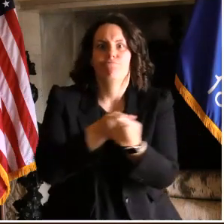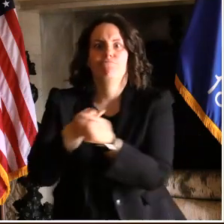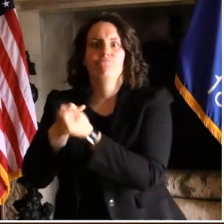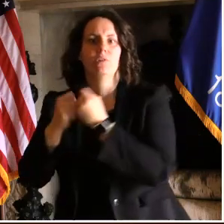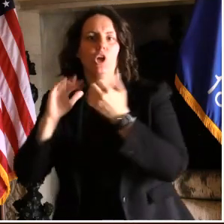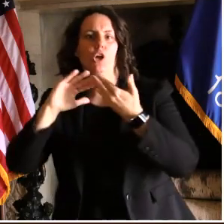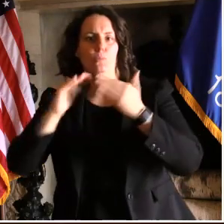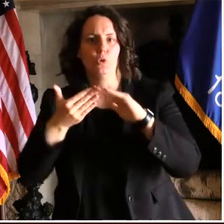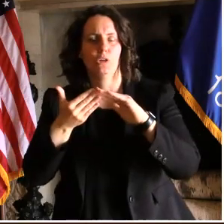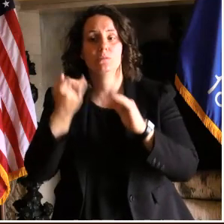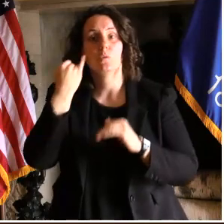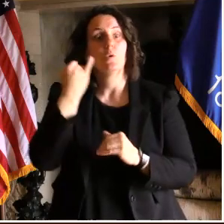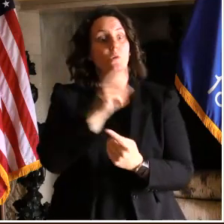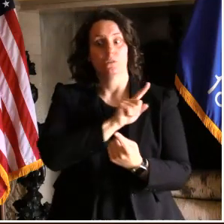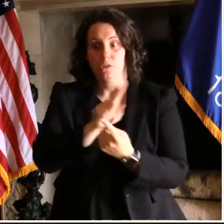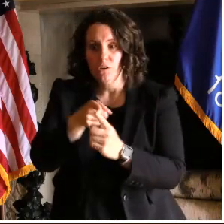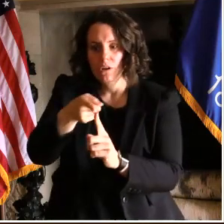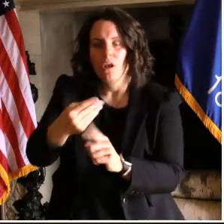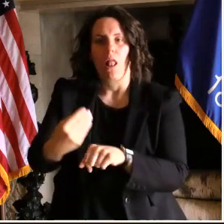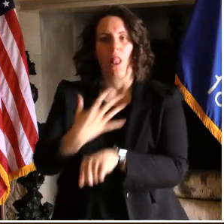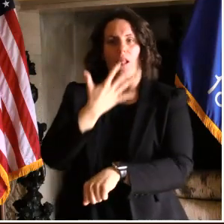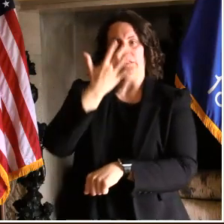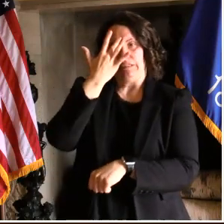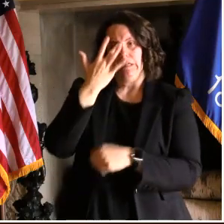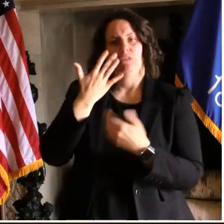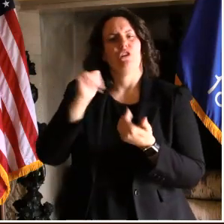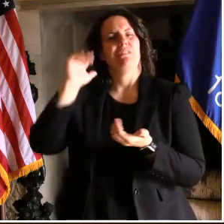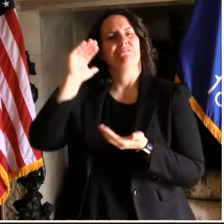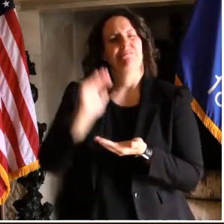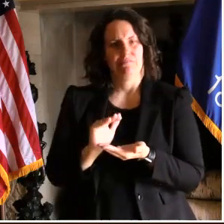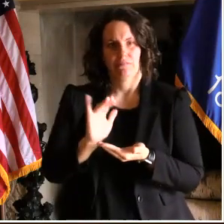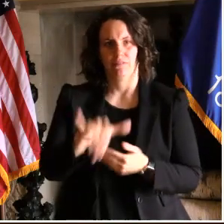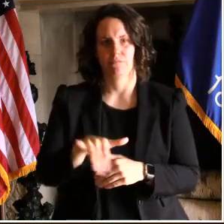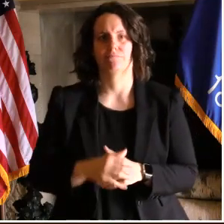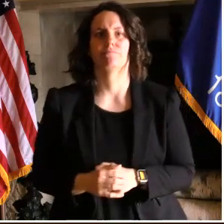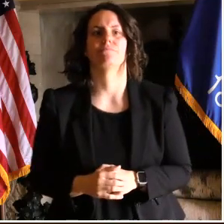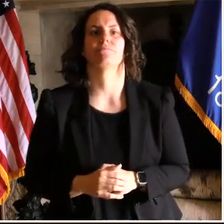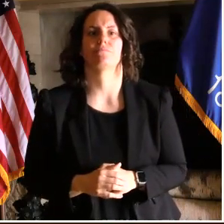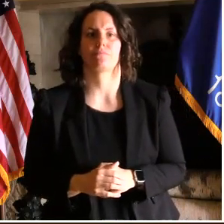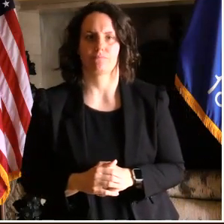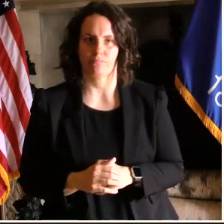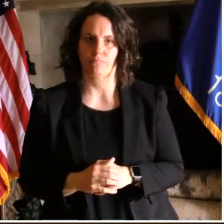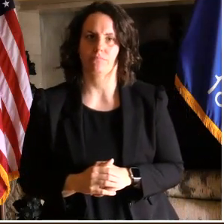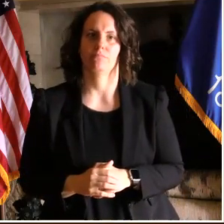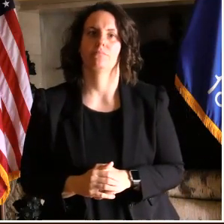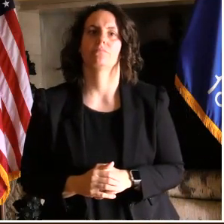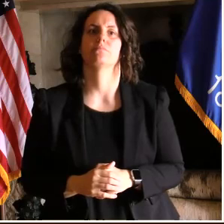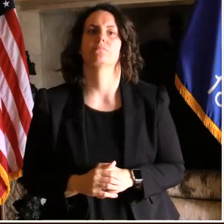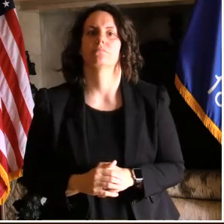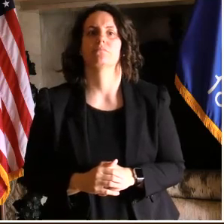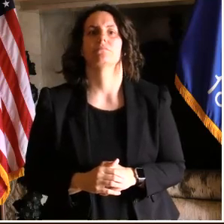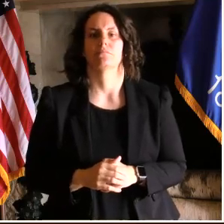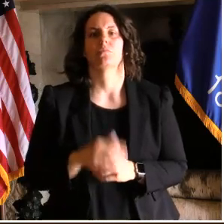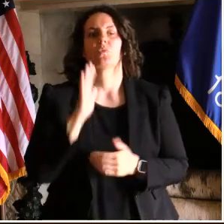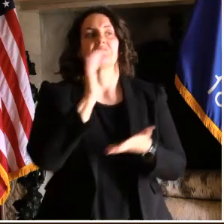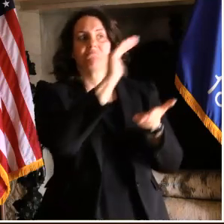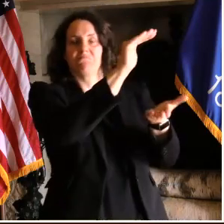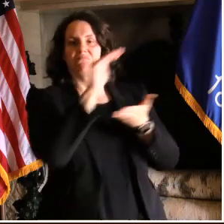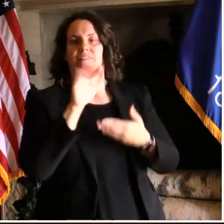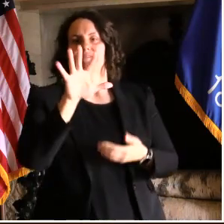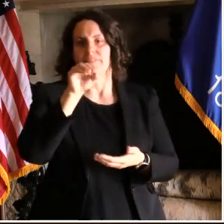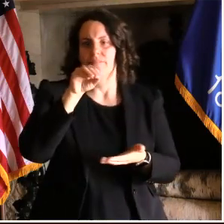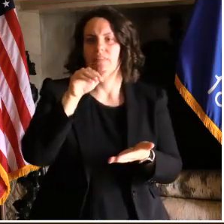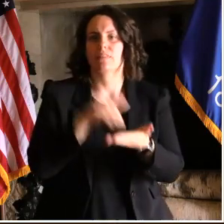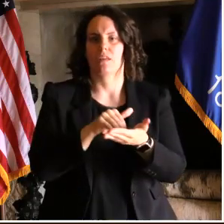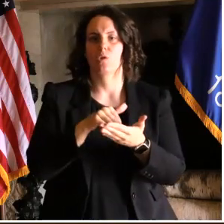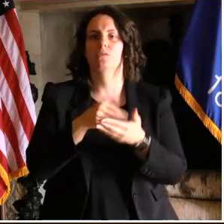This request includes 50,000 non-surgical masks, 10,000 face shields,